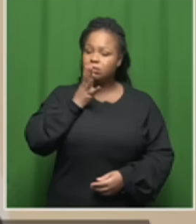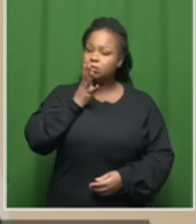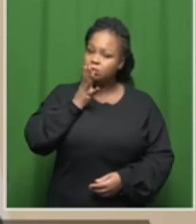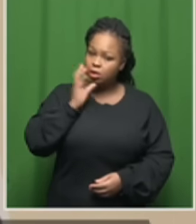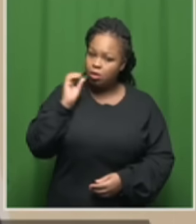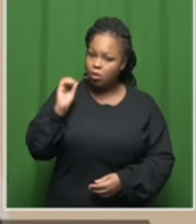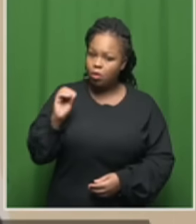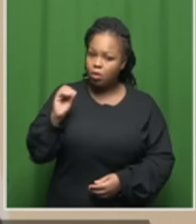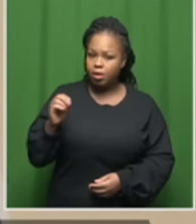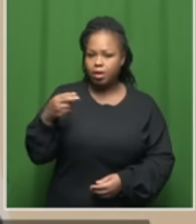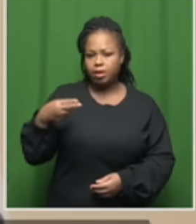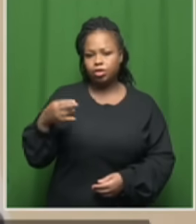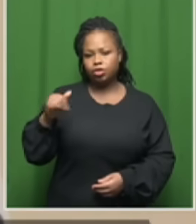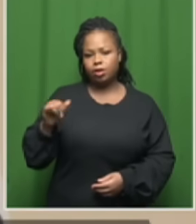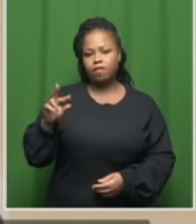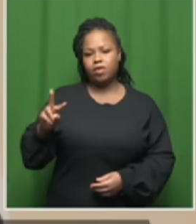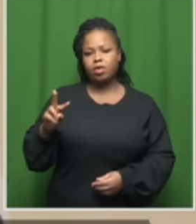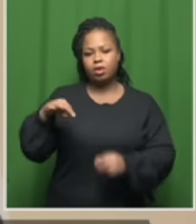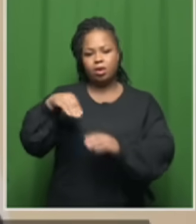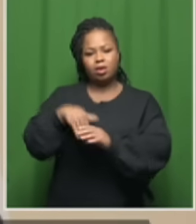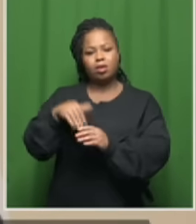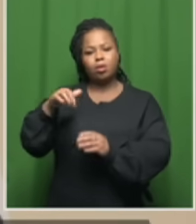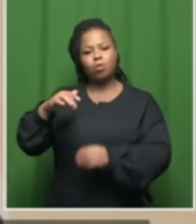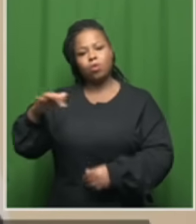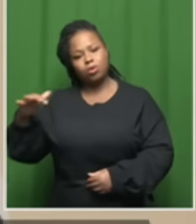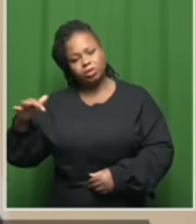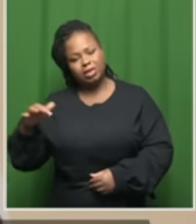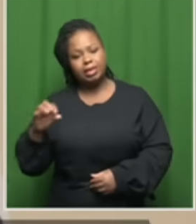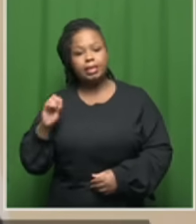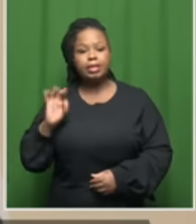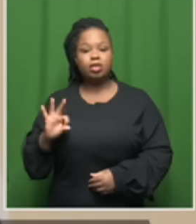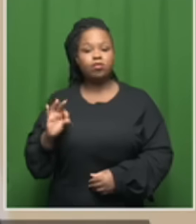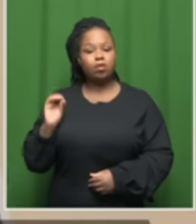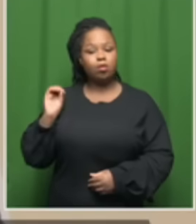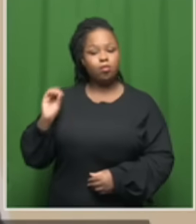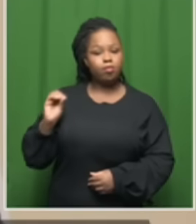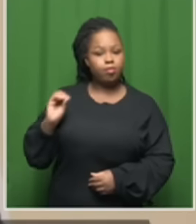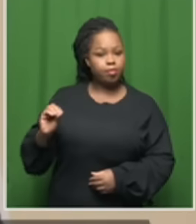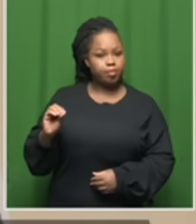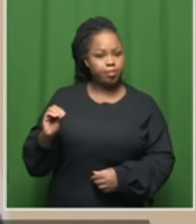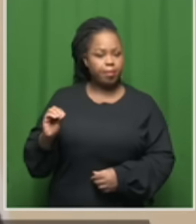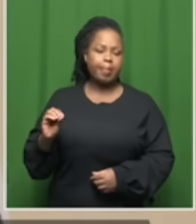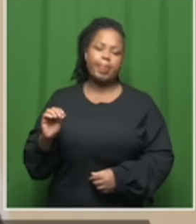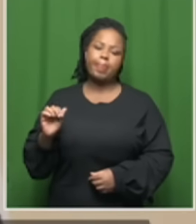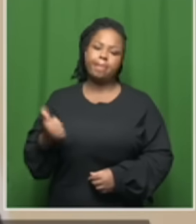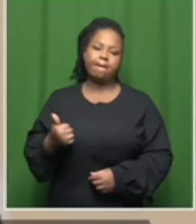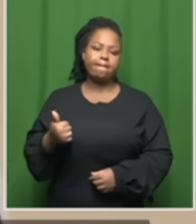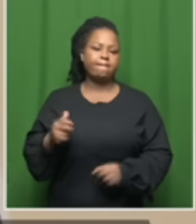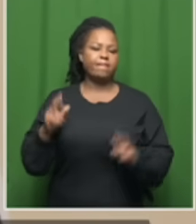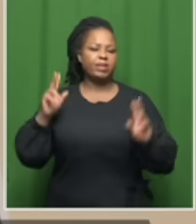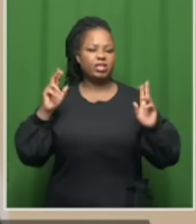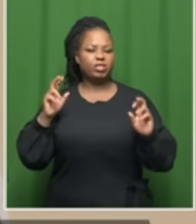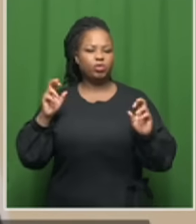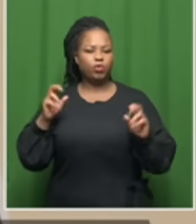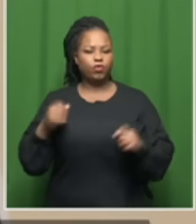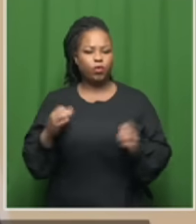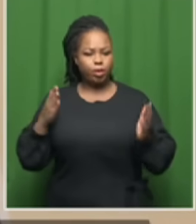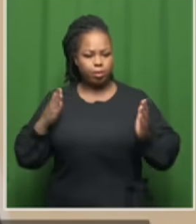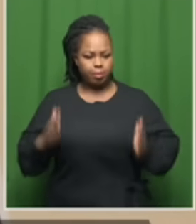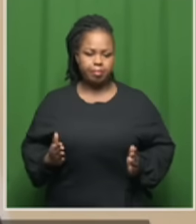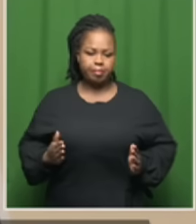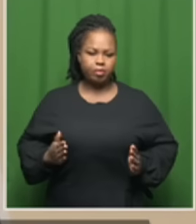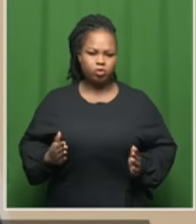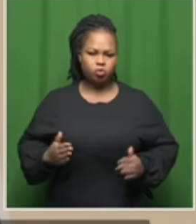concentration in potable water. If there were high concentration in potable water, the issues of the immune system